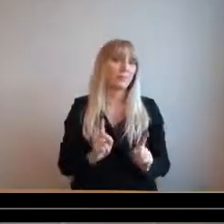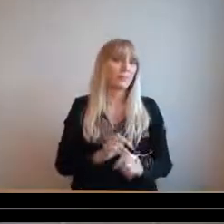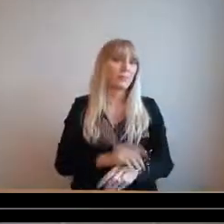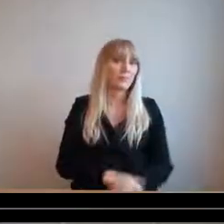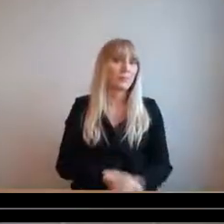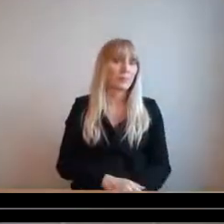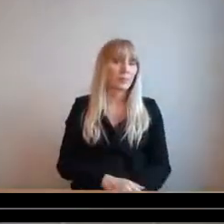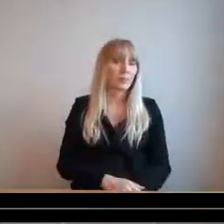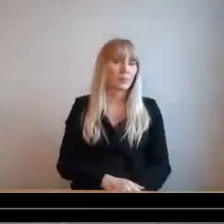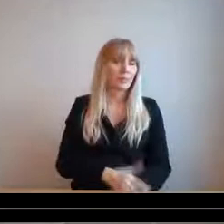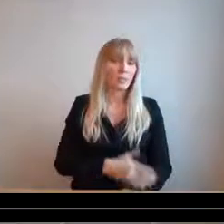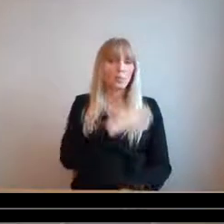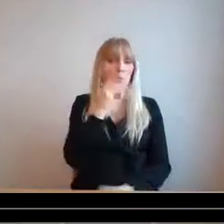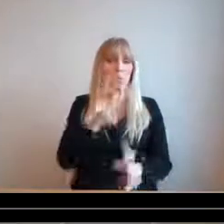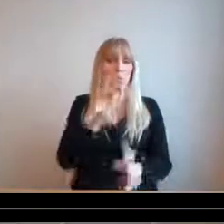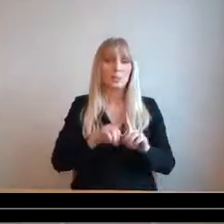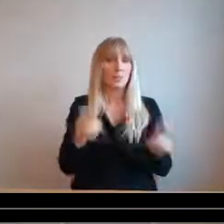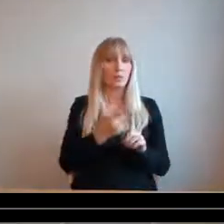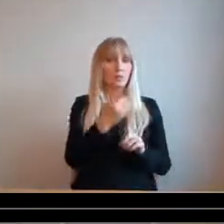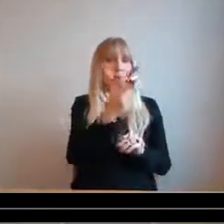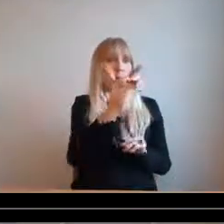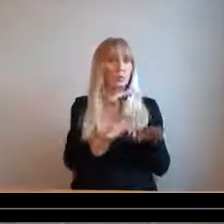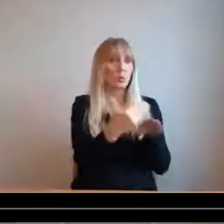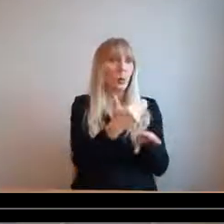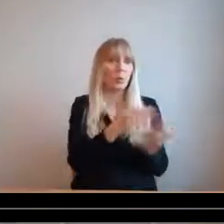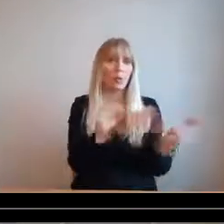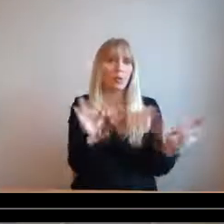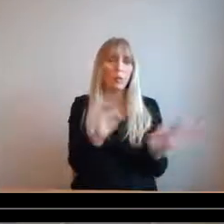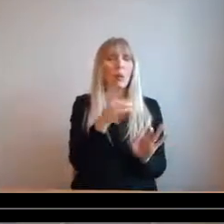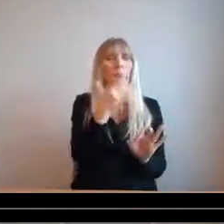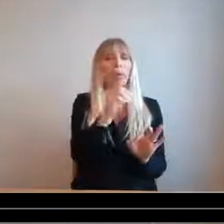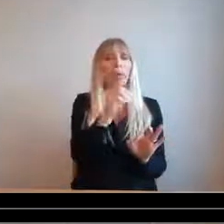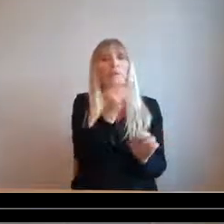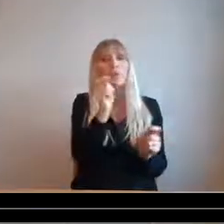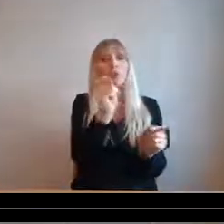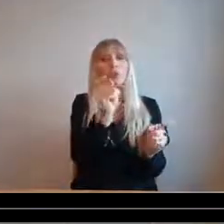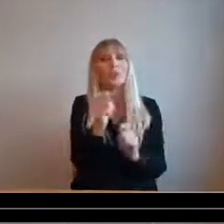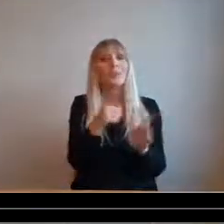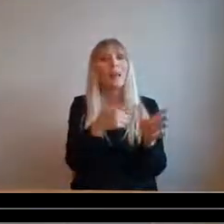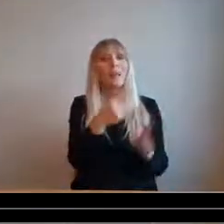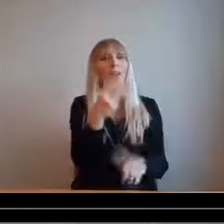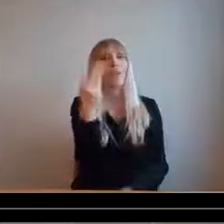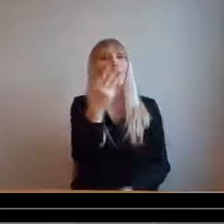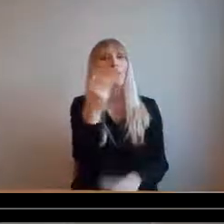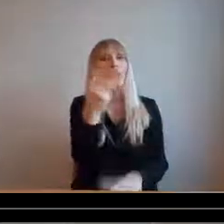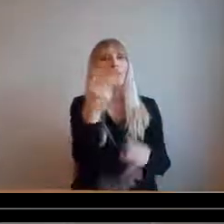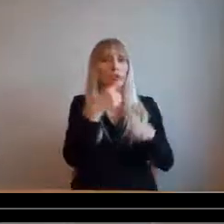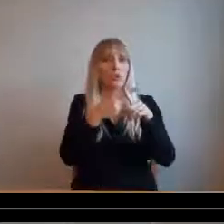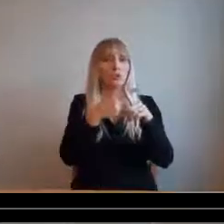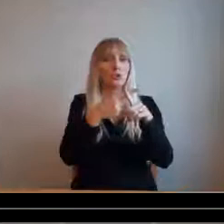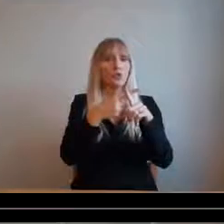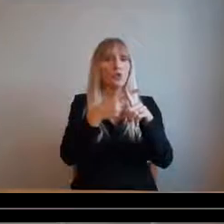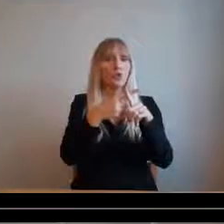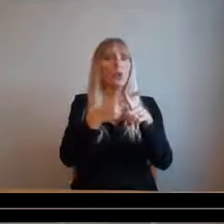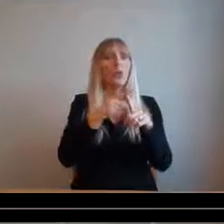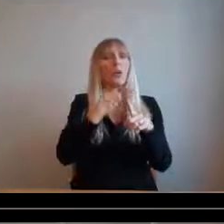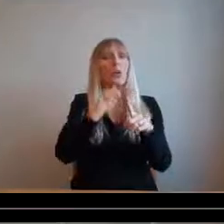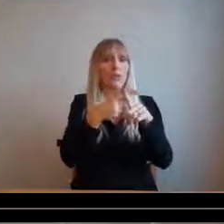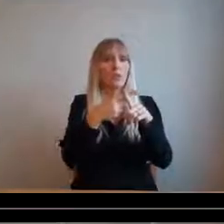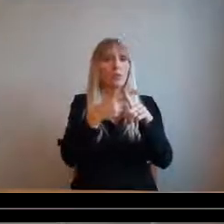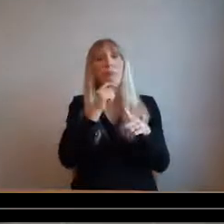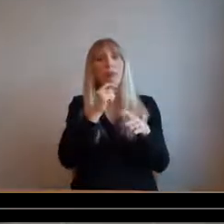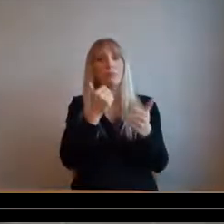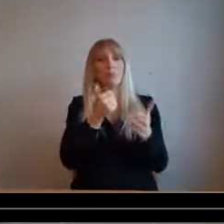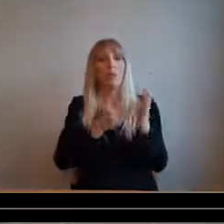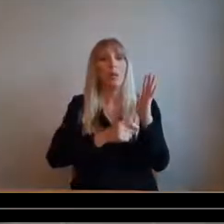difference to route to work. There have been some minor changes at the A13 junction that will have a minor improvement on